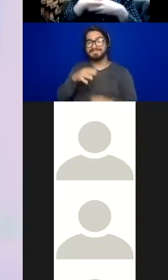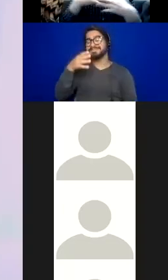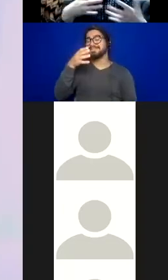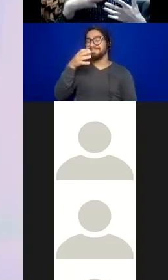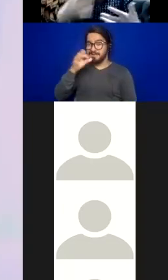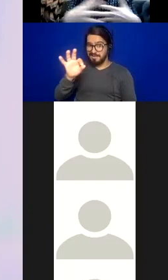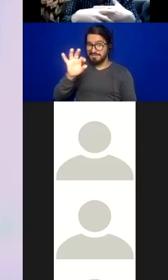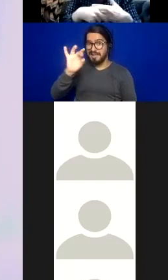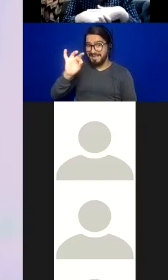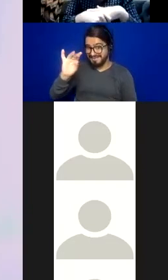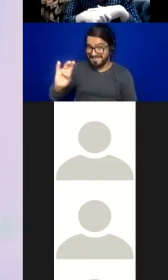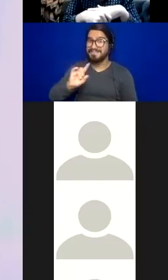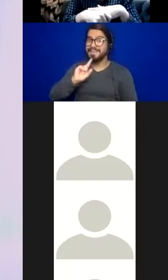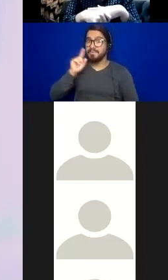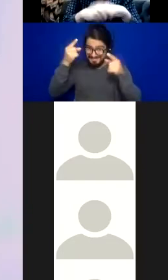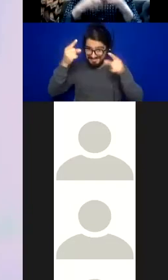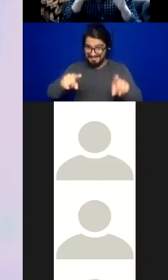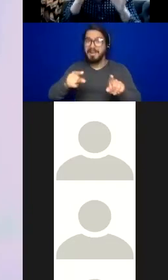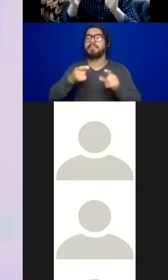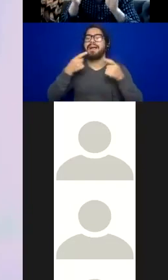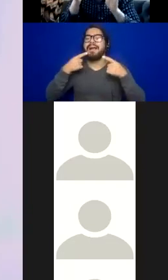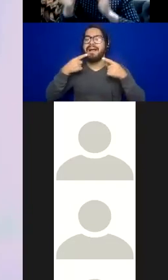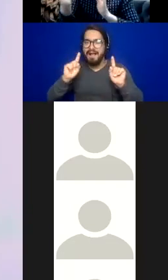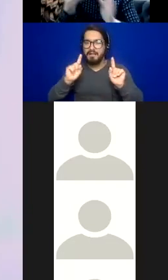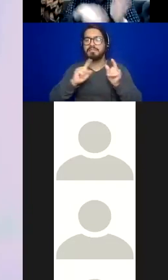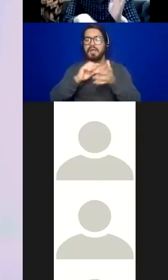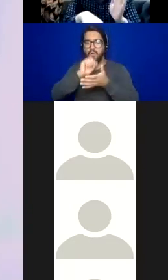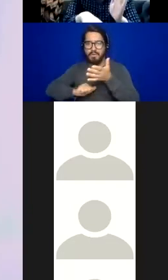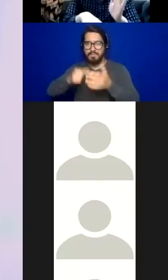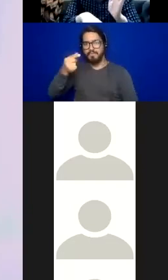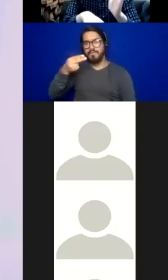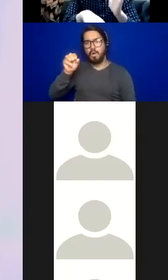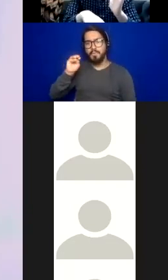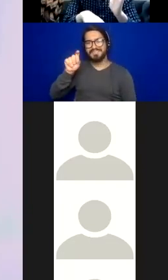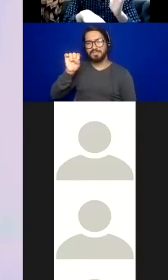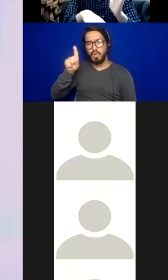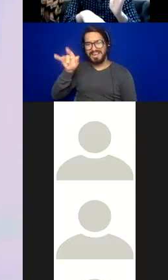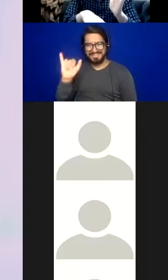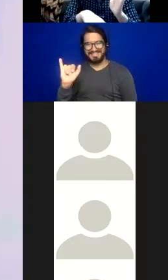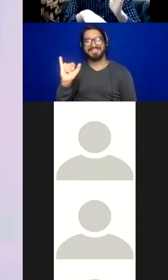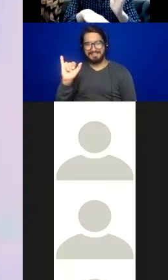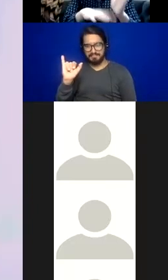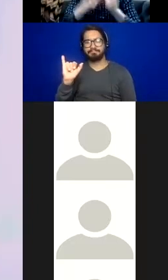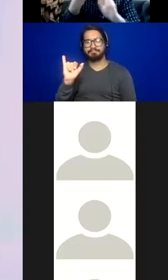is actually removed from the DSM, they add a new diagnosis for